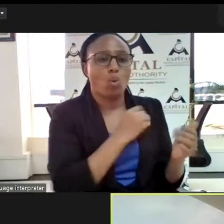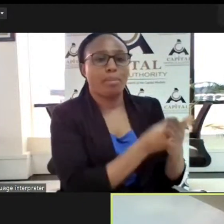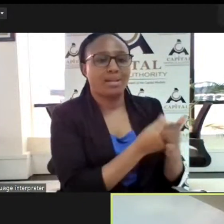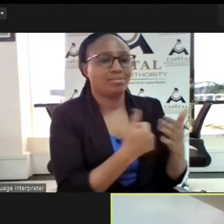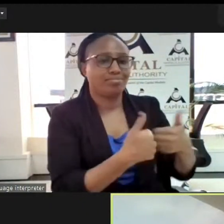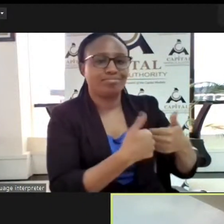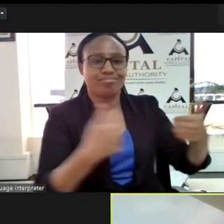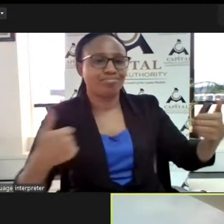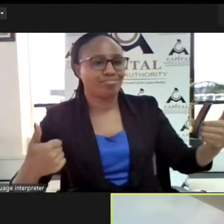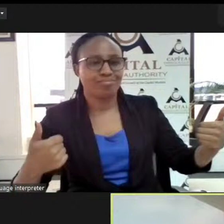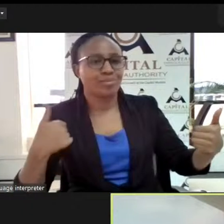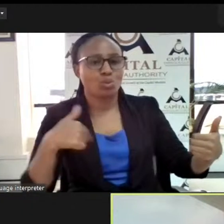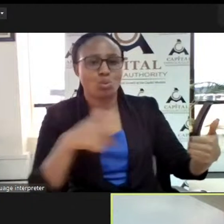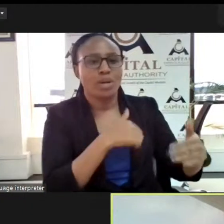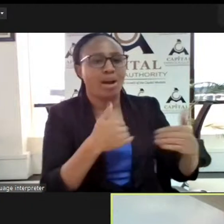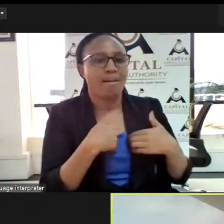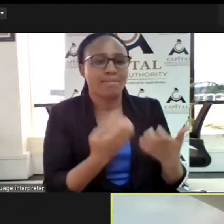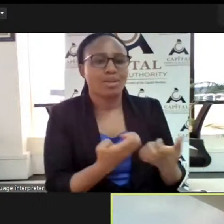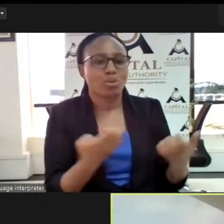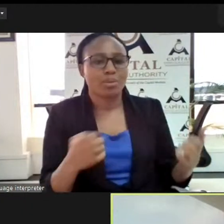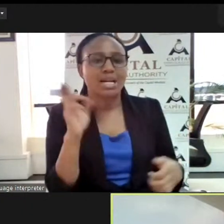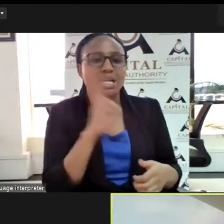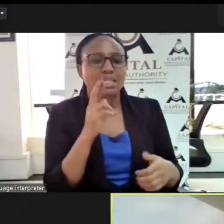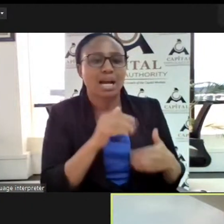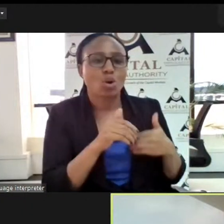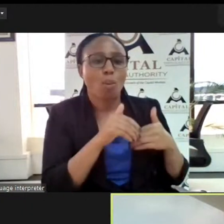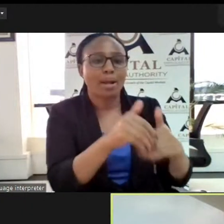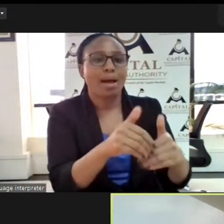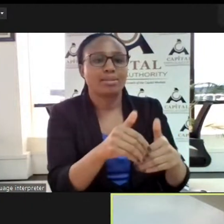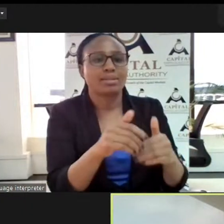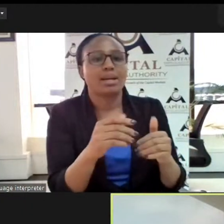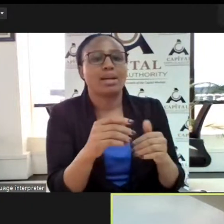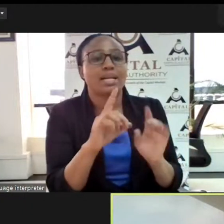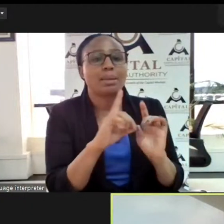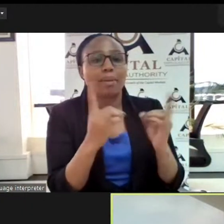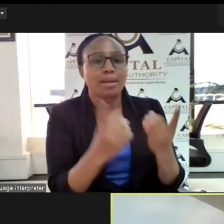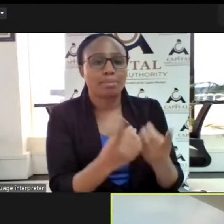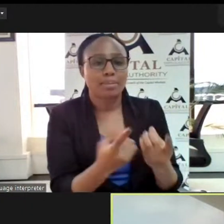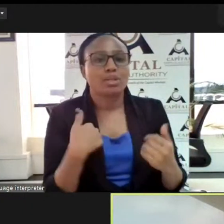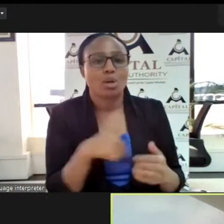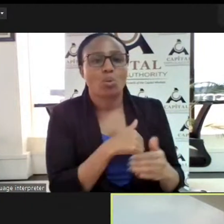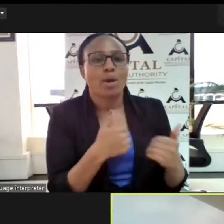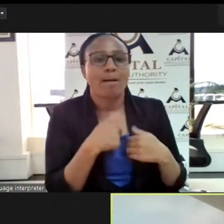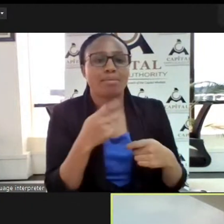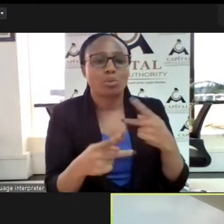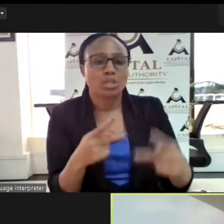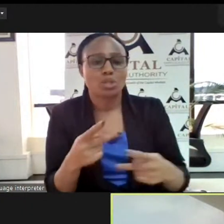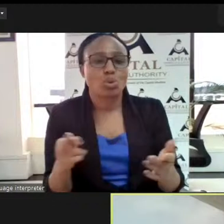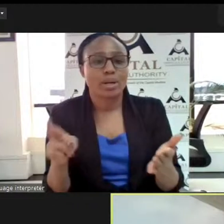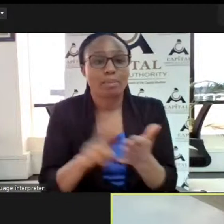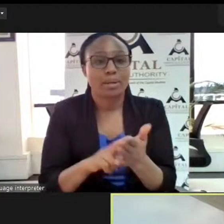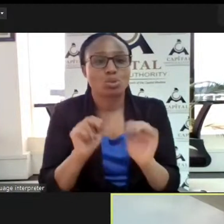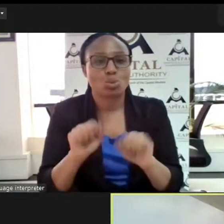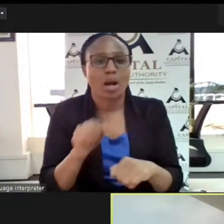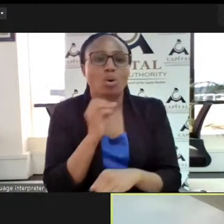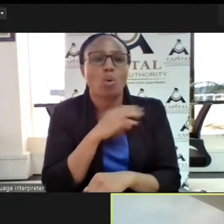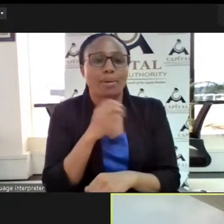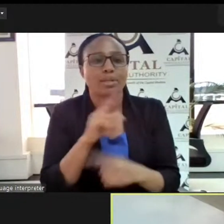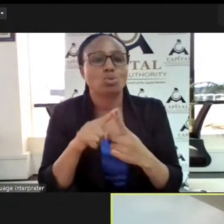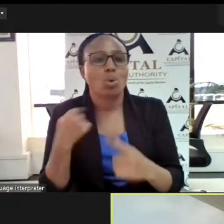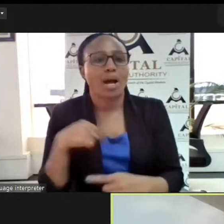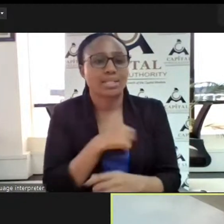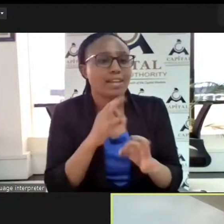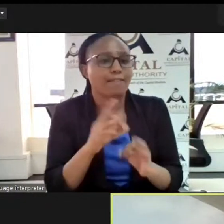well-equipped risk and compliance departments, and we have processes in place such that you can actually complain to us if you have an